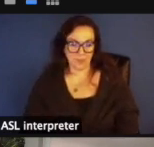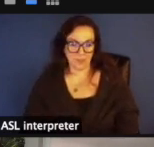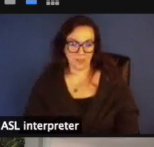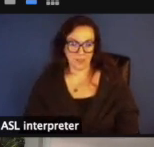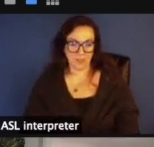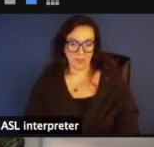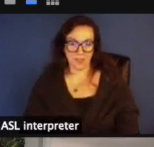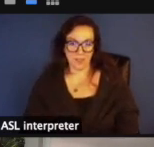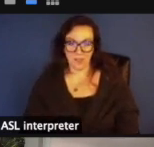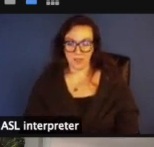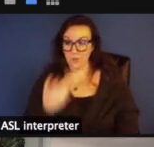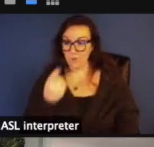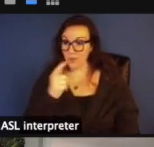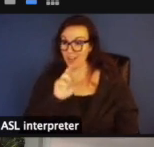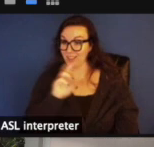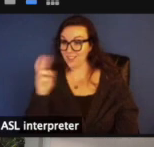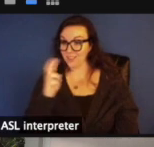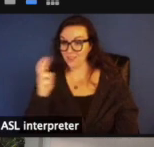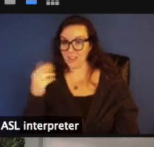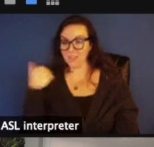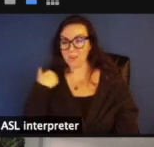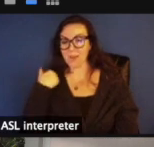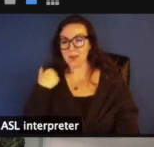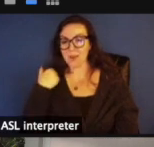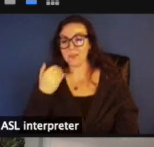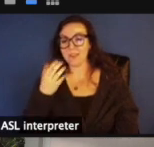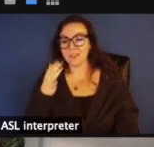the one on the right to me reminds, have you ever seen when people